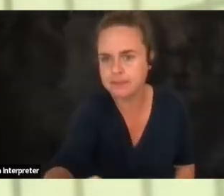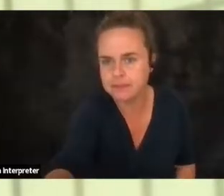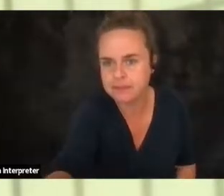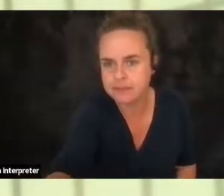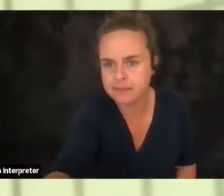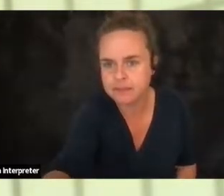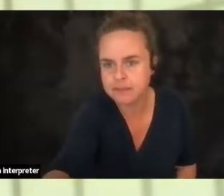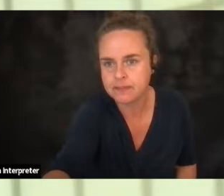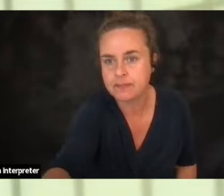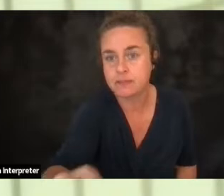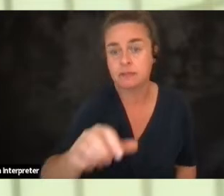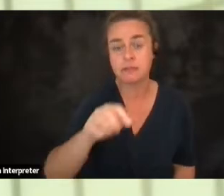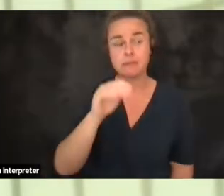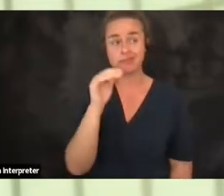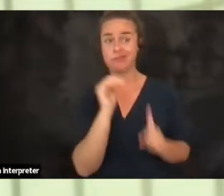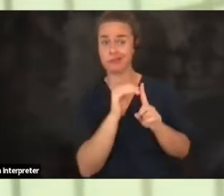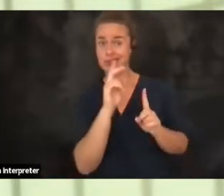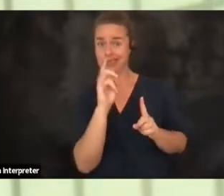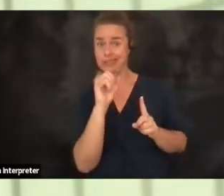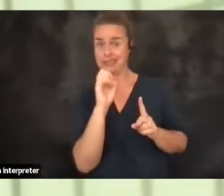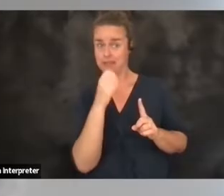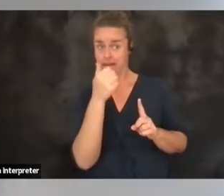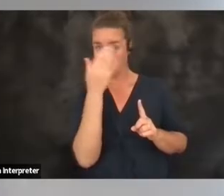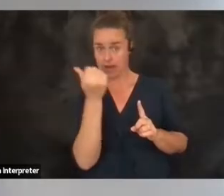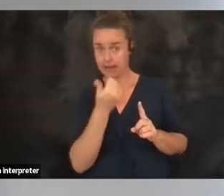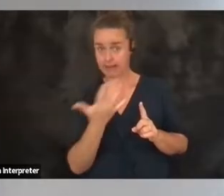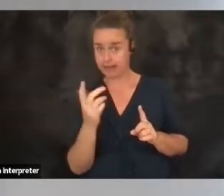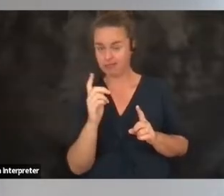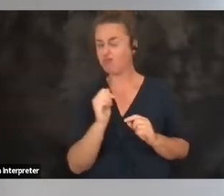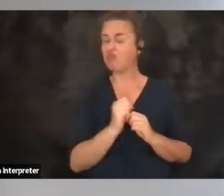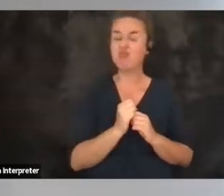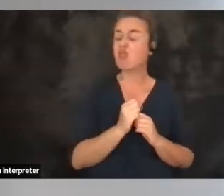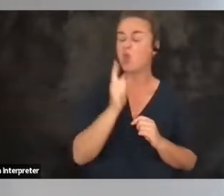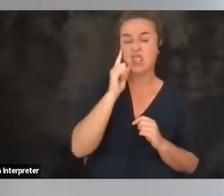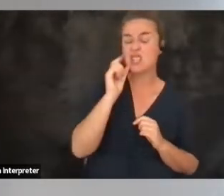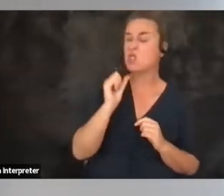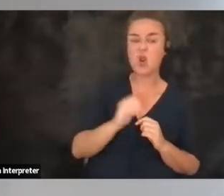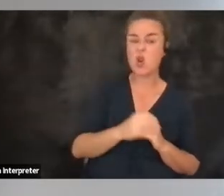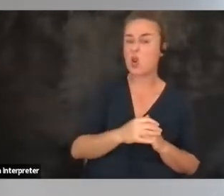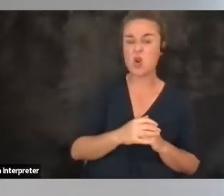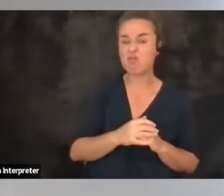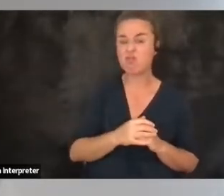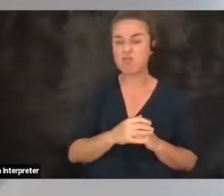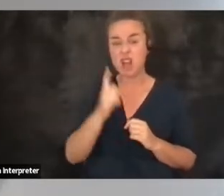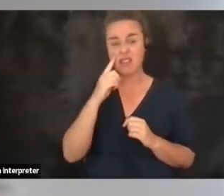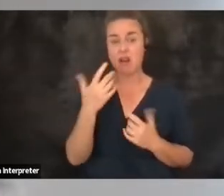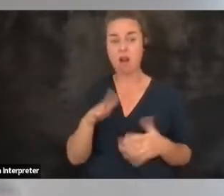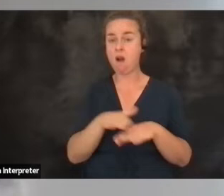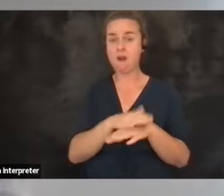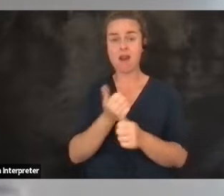Denise, have I forgotten anything? I don't think so. I think you covered everything we talked about.